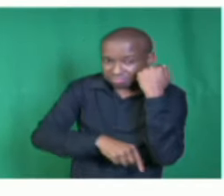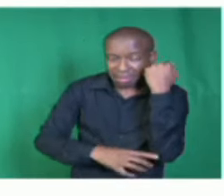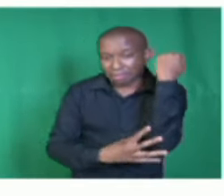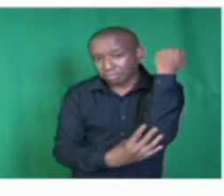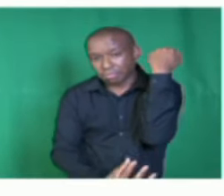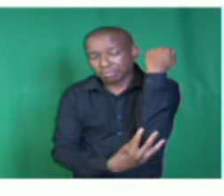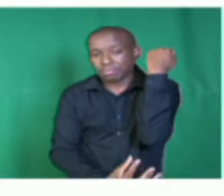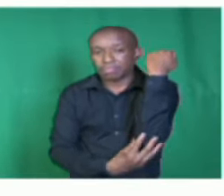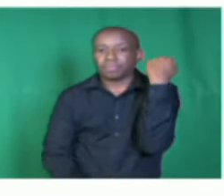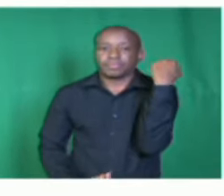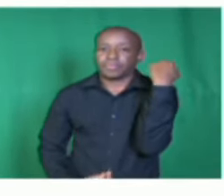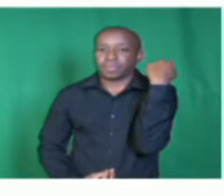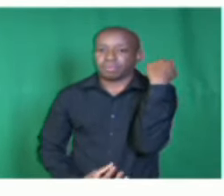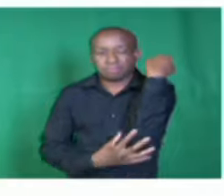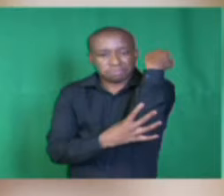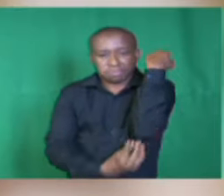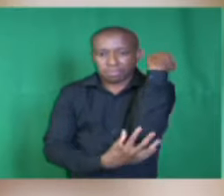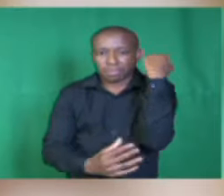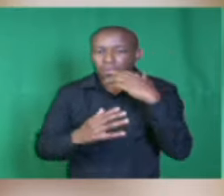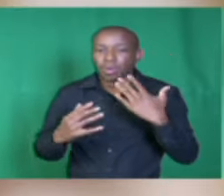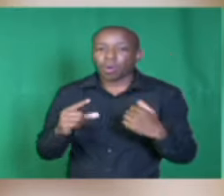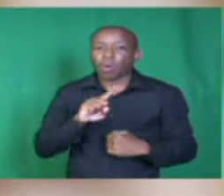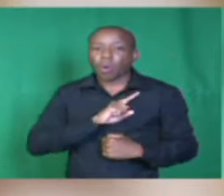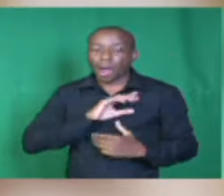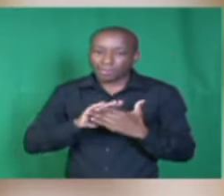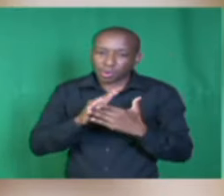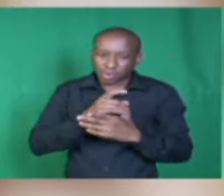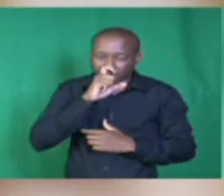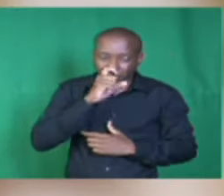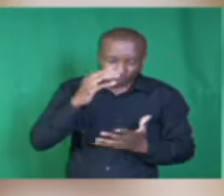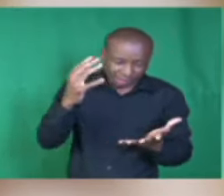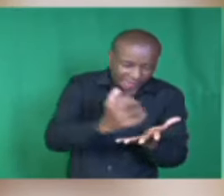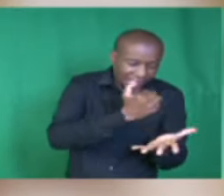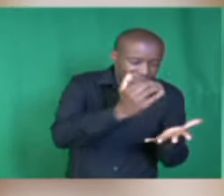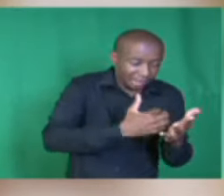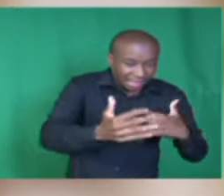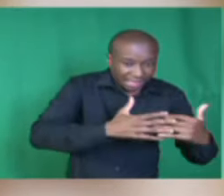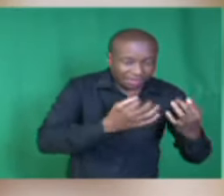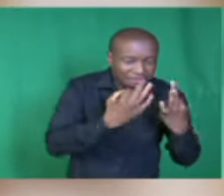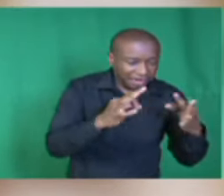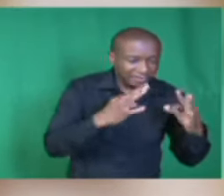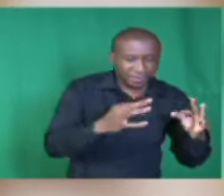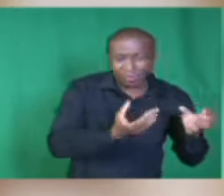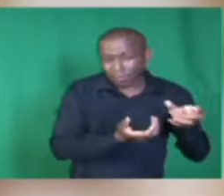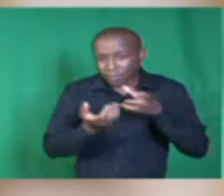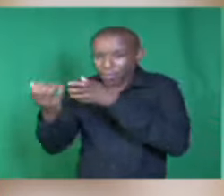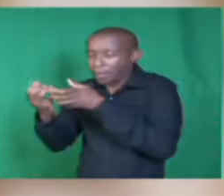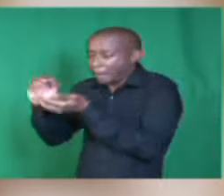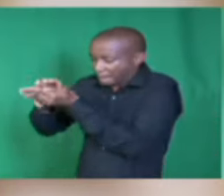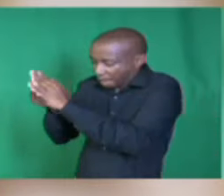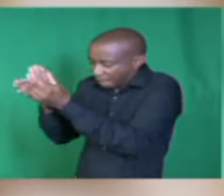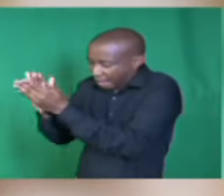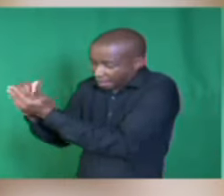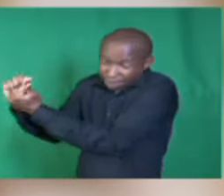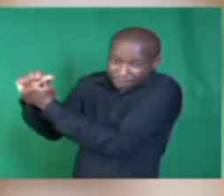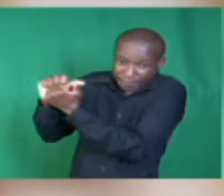because, like I said, they took these minerals for free. But when they sell it back to Africa, they